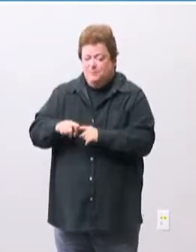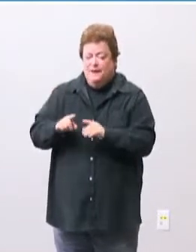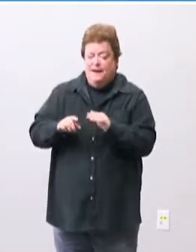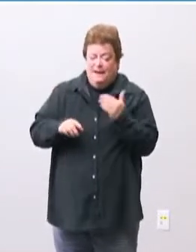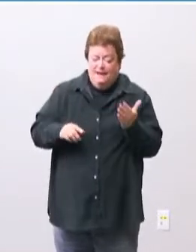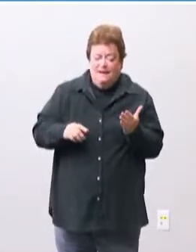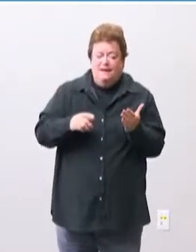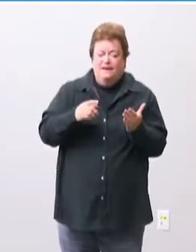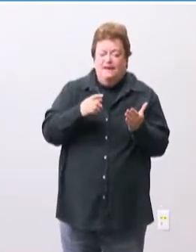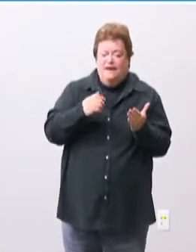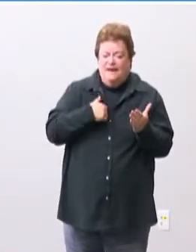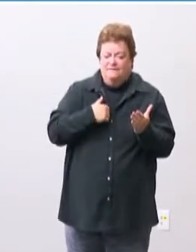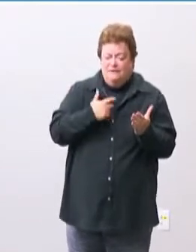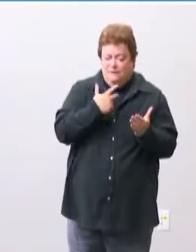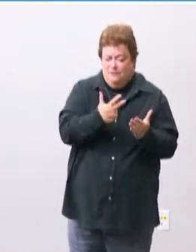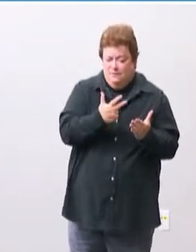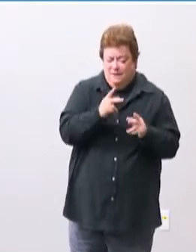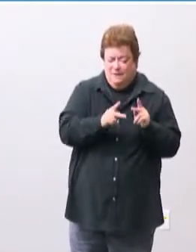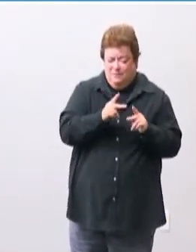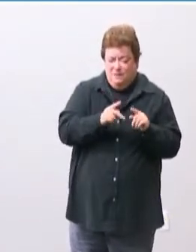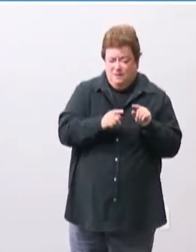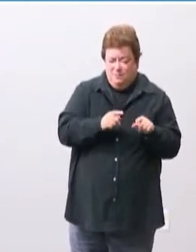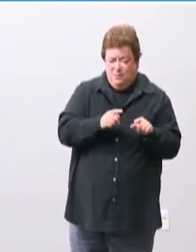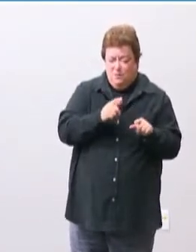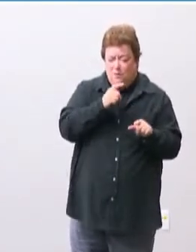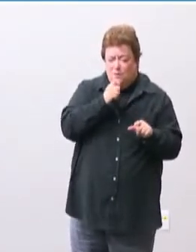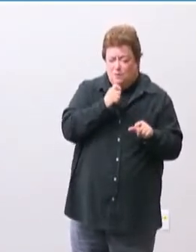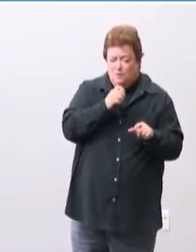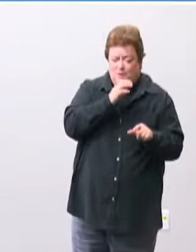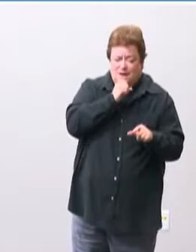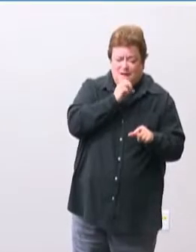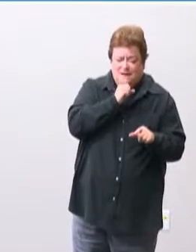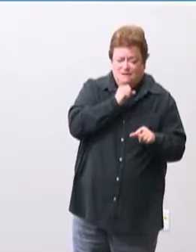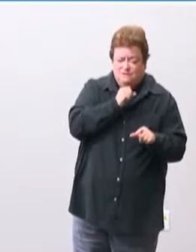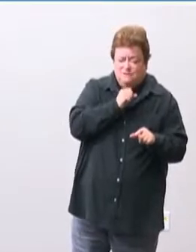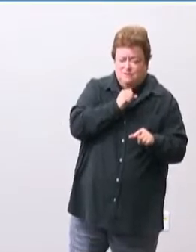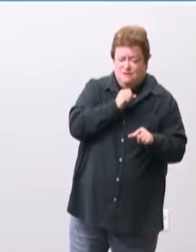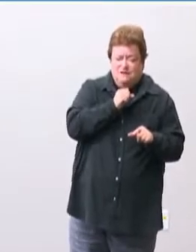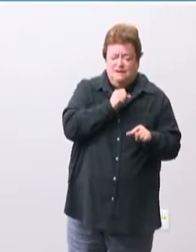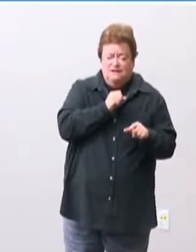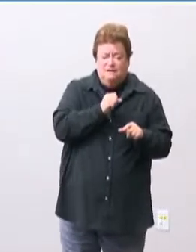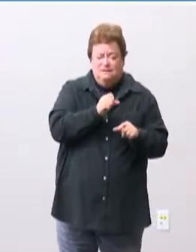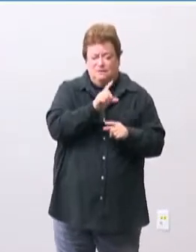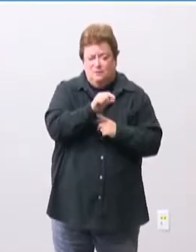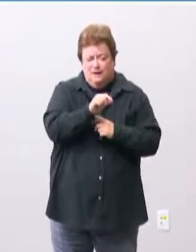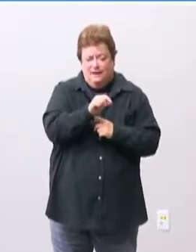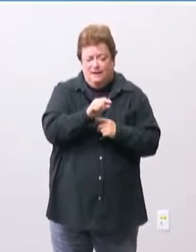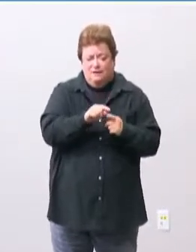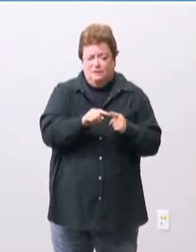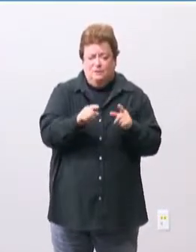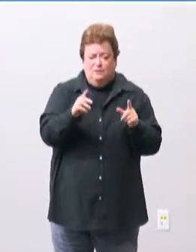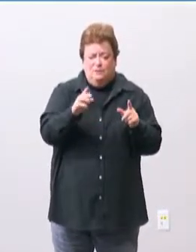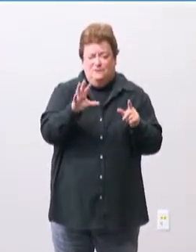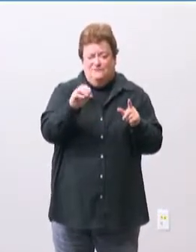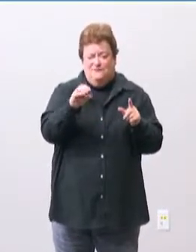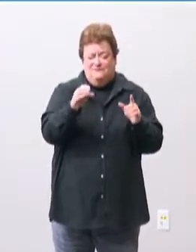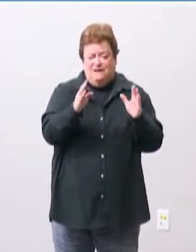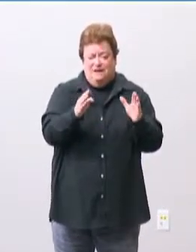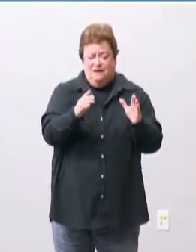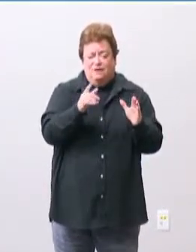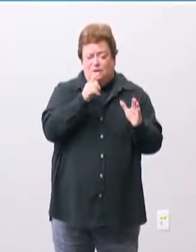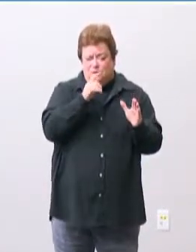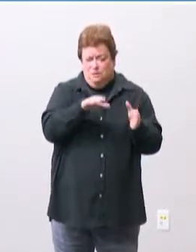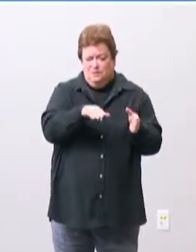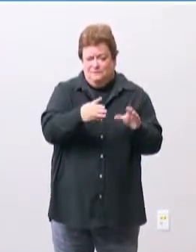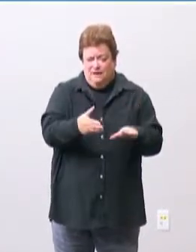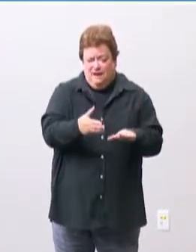hand, we have 3 people ranging from the age of 20 to in their 60s that have